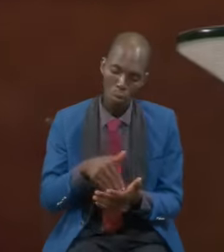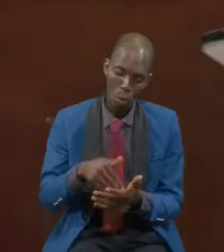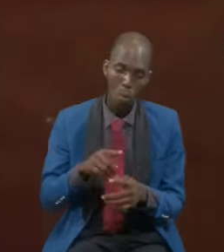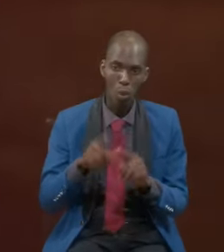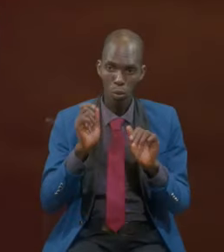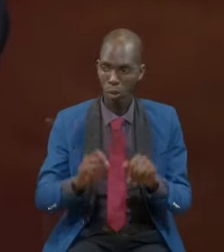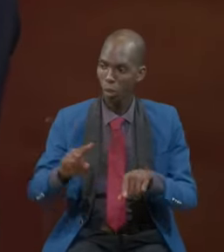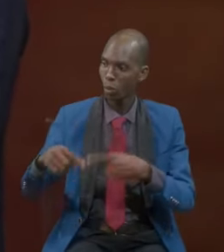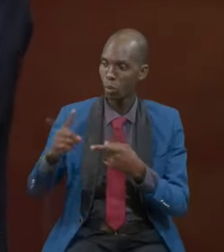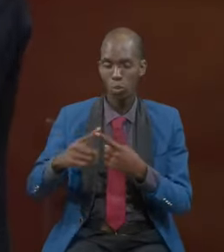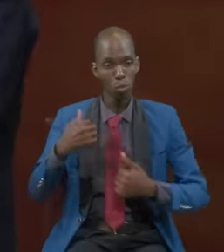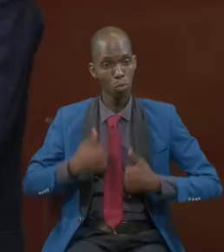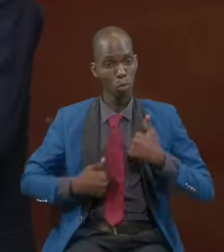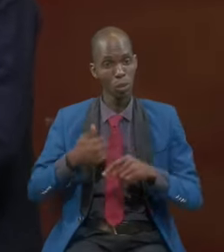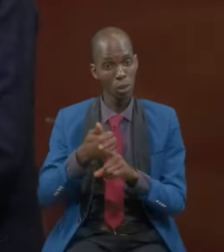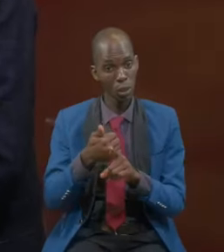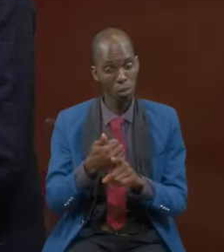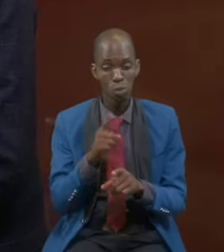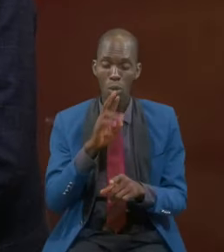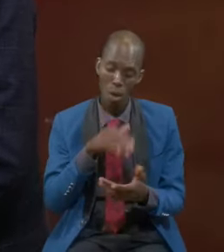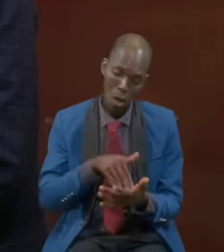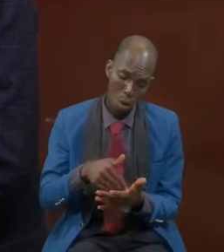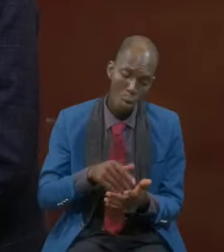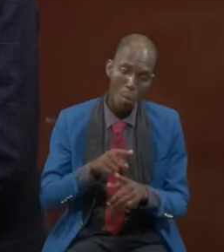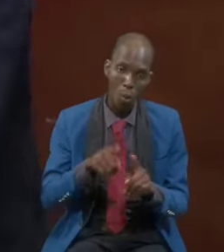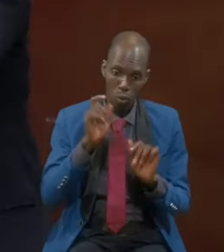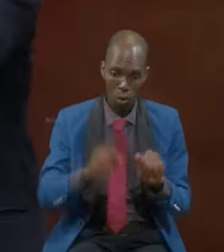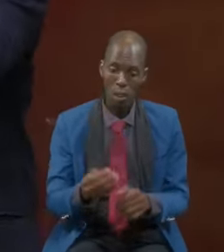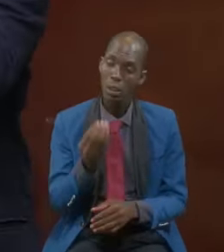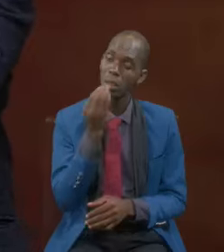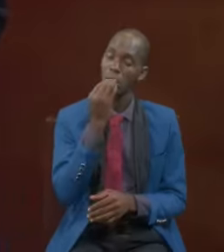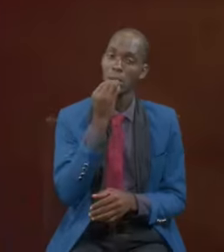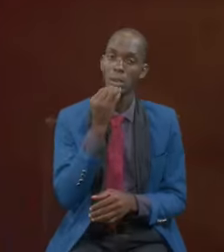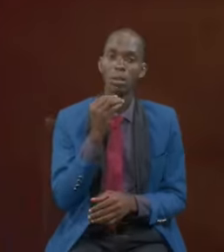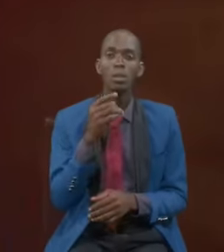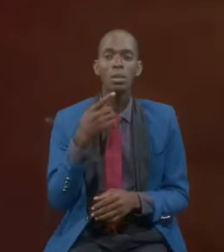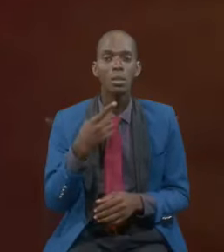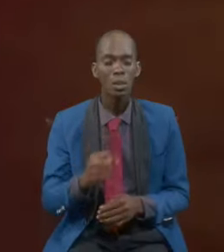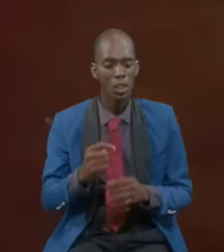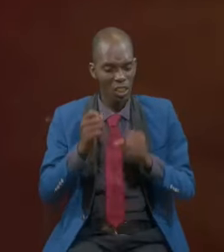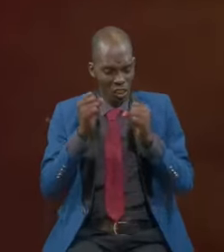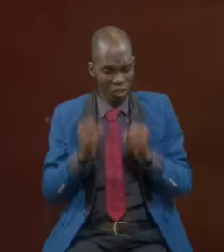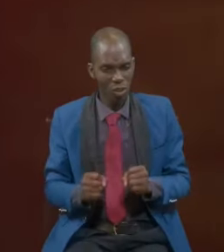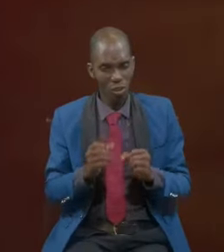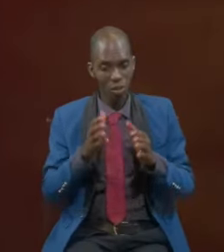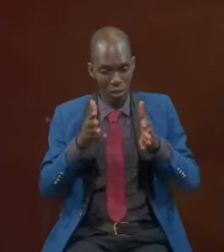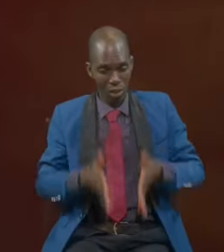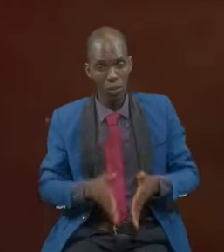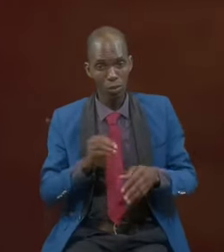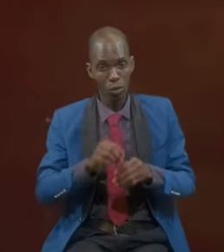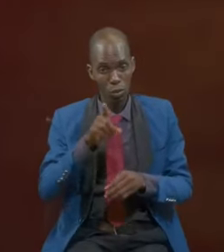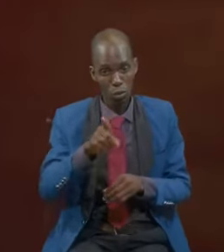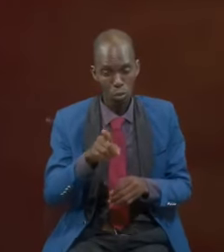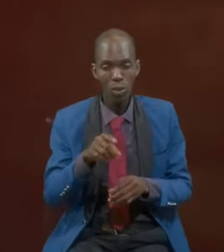can go to the bathroom. You're weak, and you can eat. The strength that remains in that